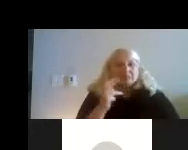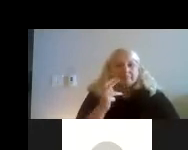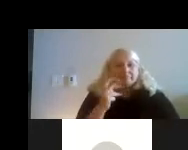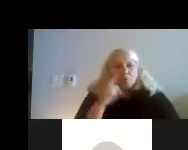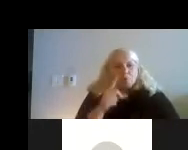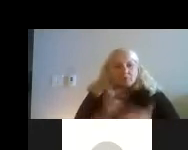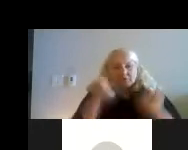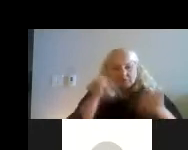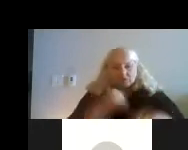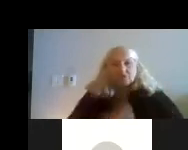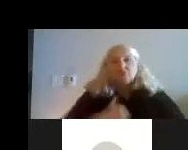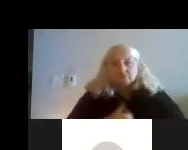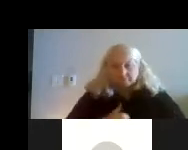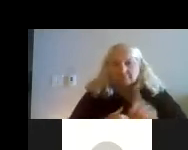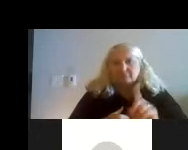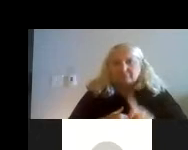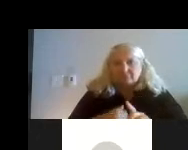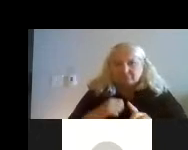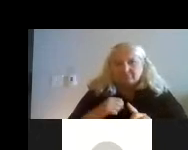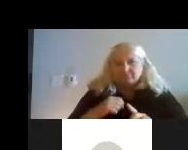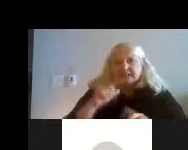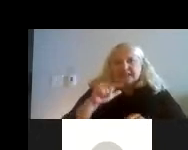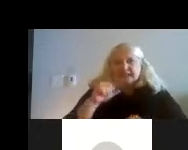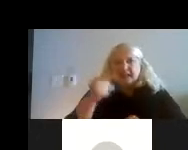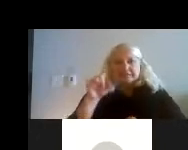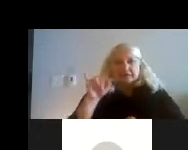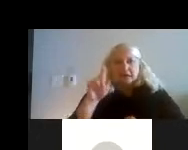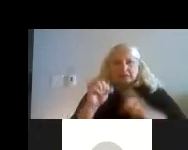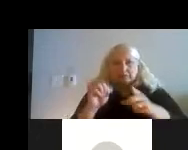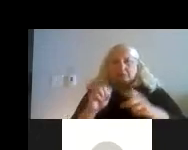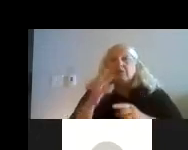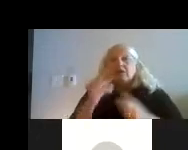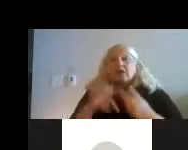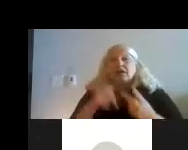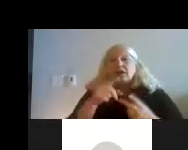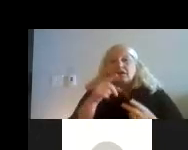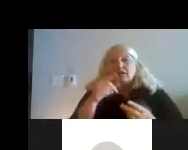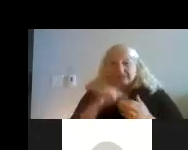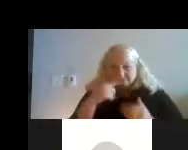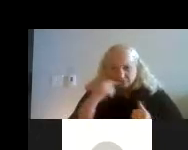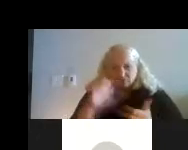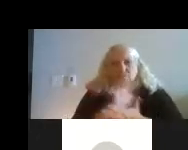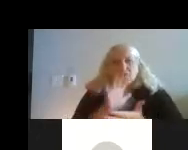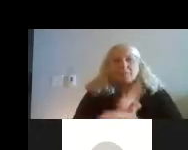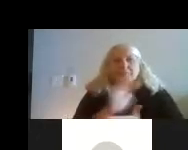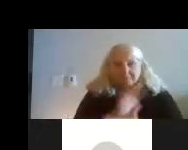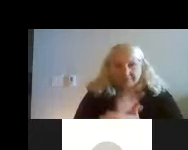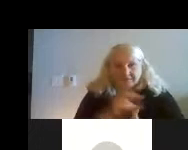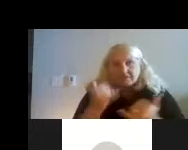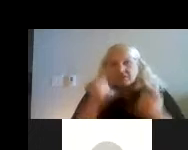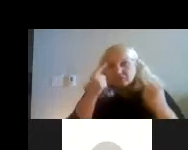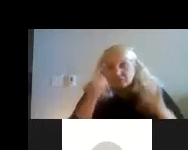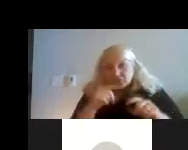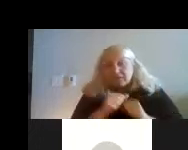I mean by that is that reconciliation has become really popular with documents such as, and the organization